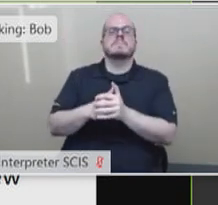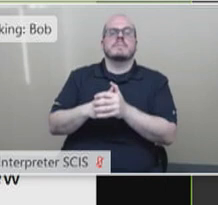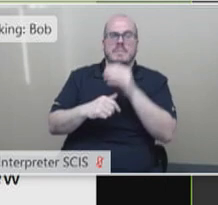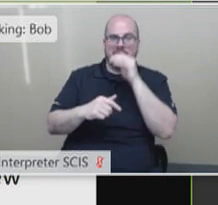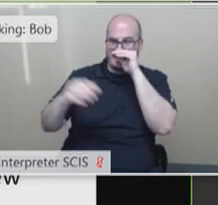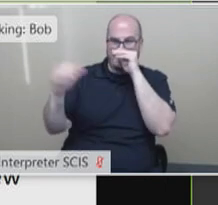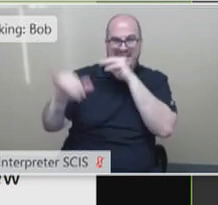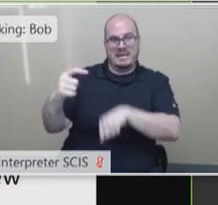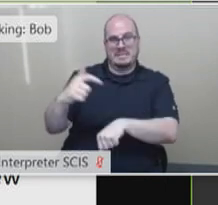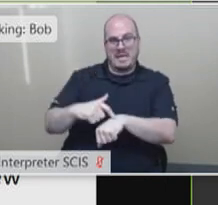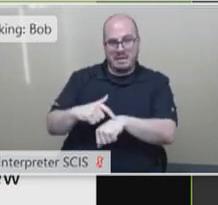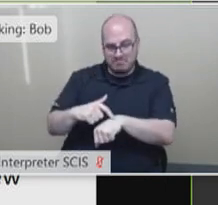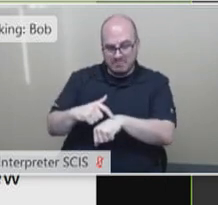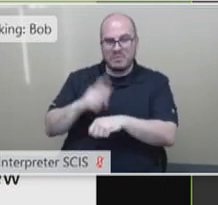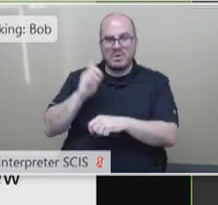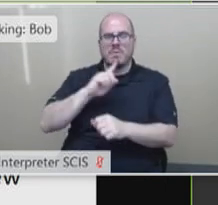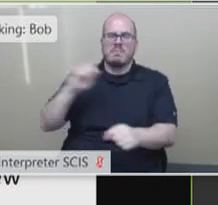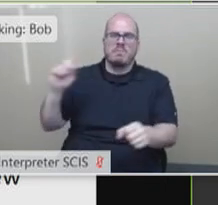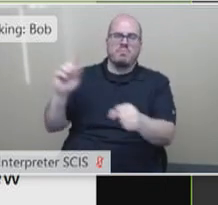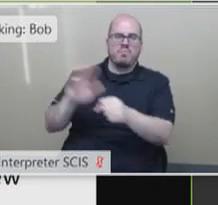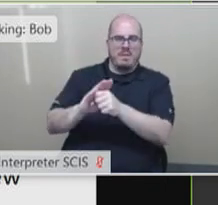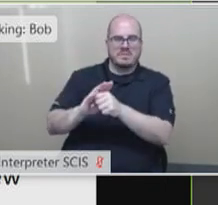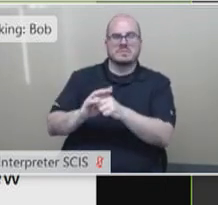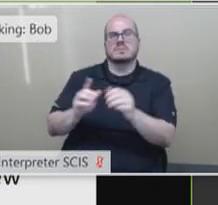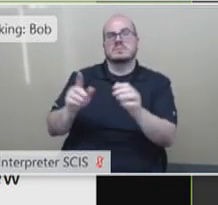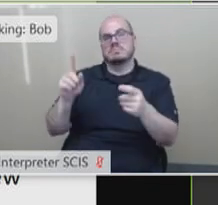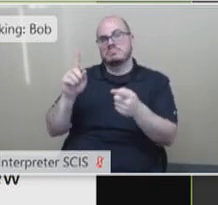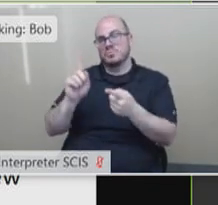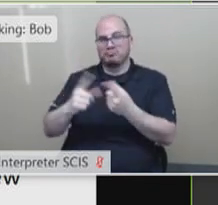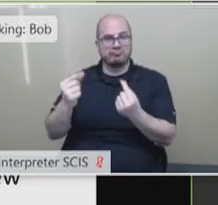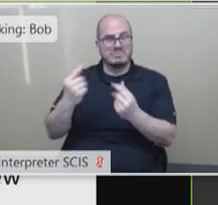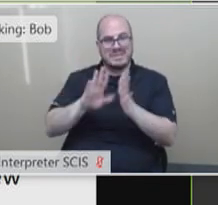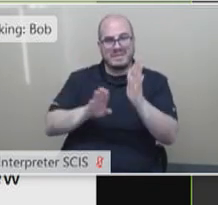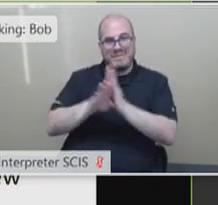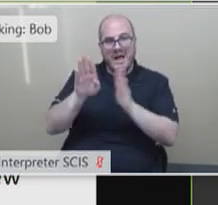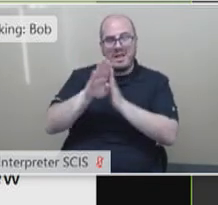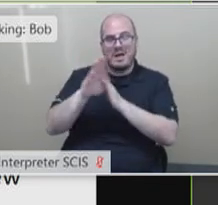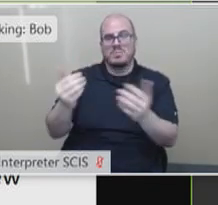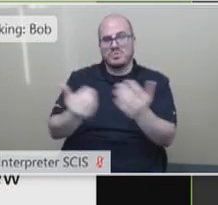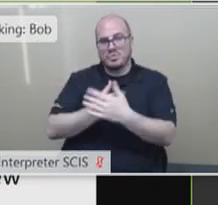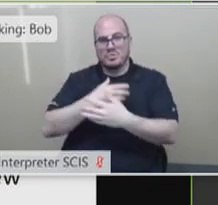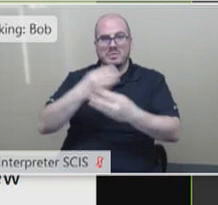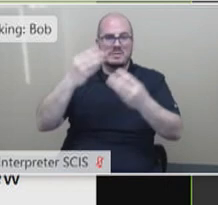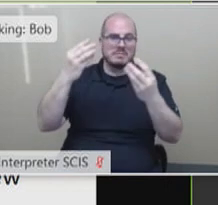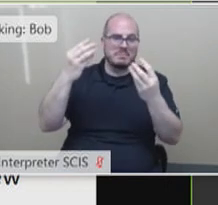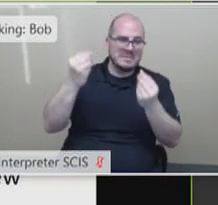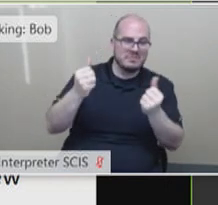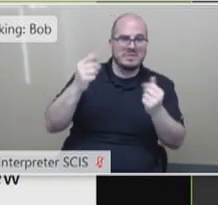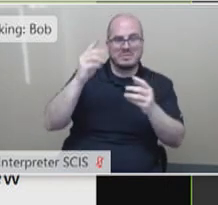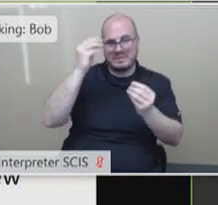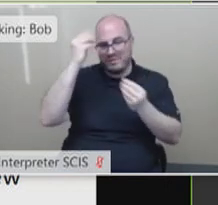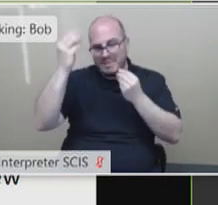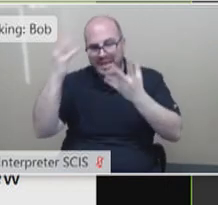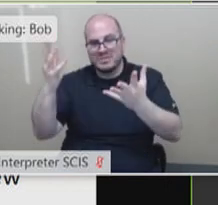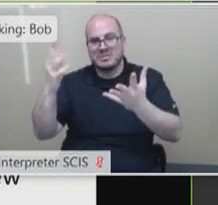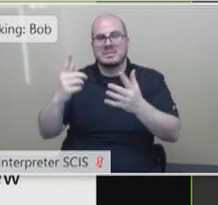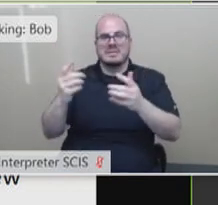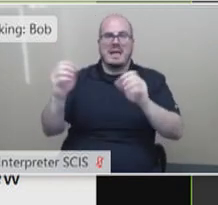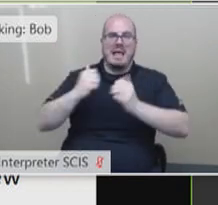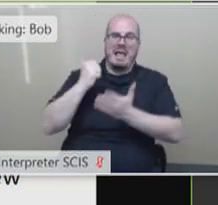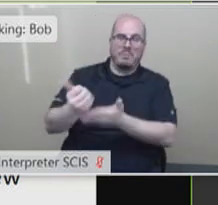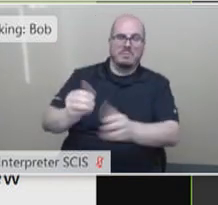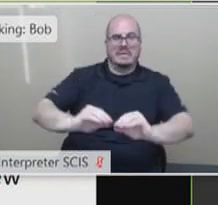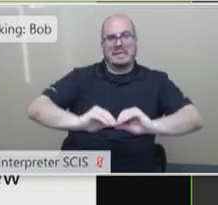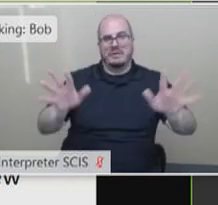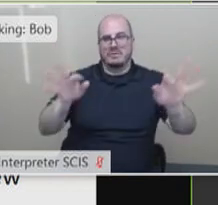that time, we will promise to, of course, develop materials similar to the preliminary budget book that was put out that tries to really clearly